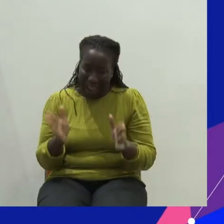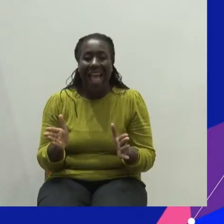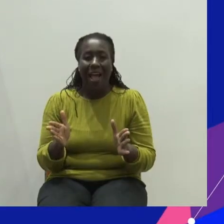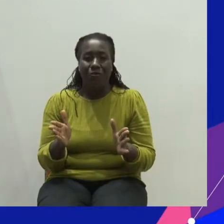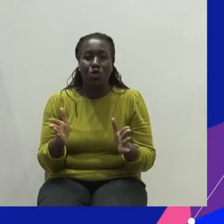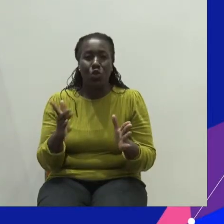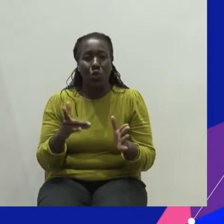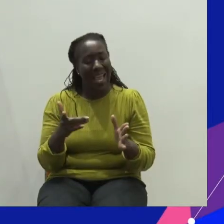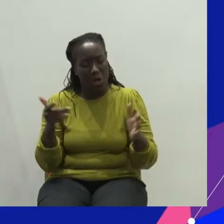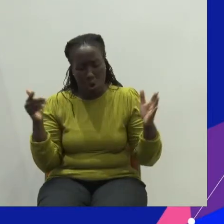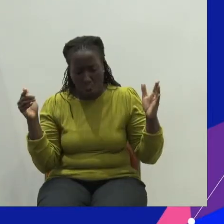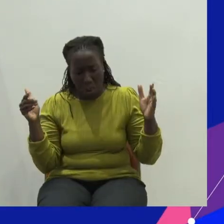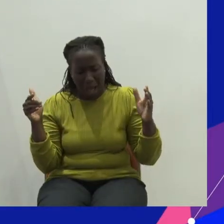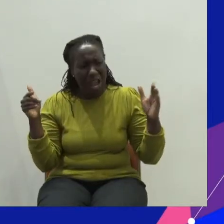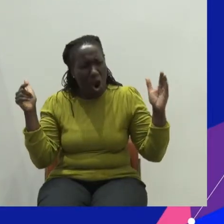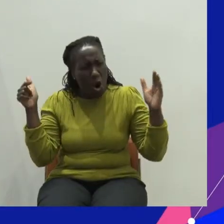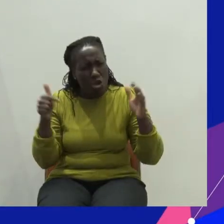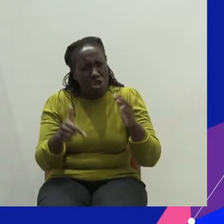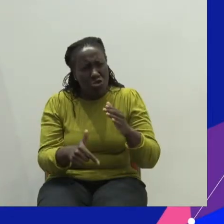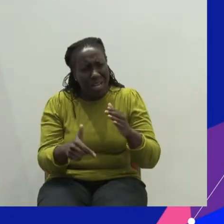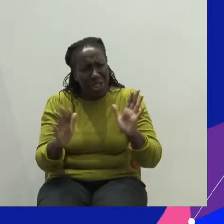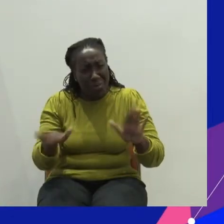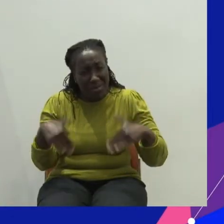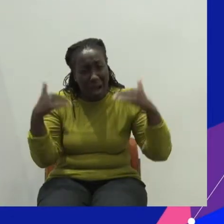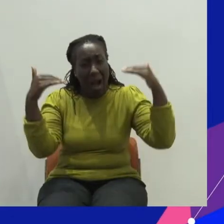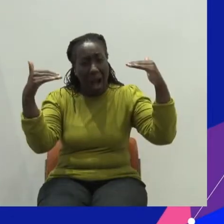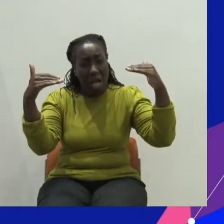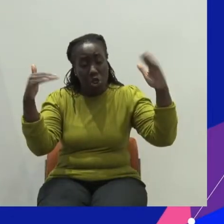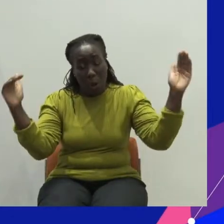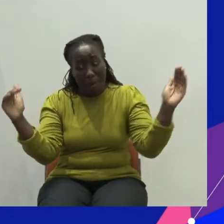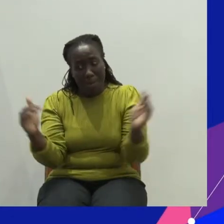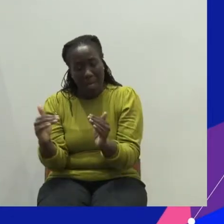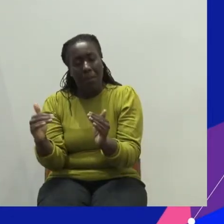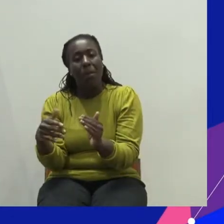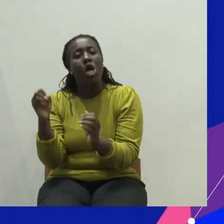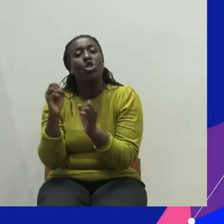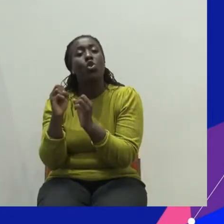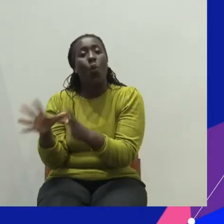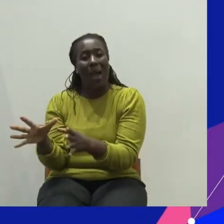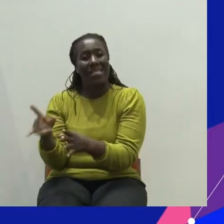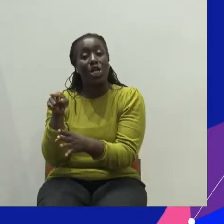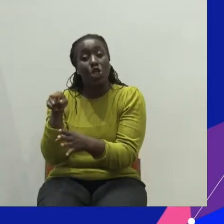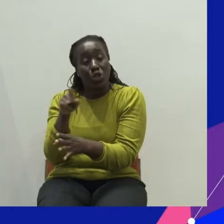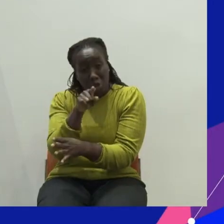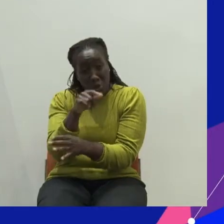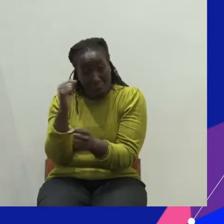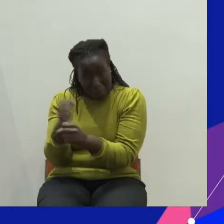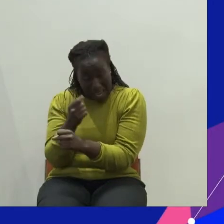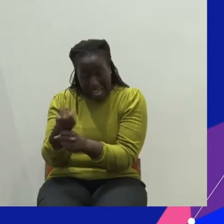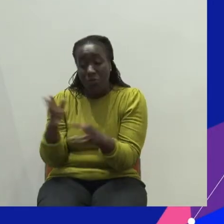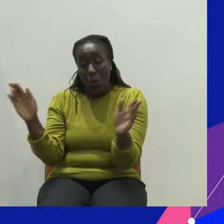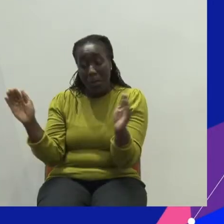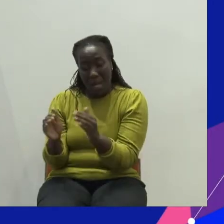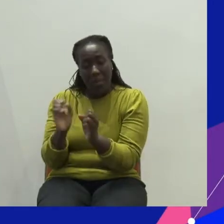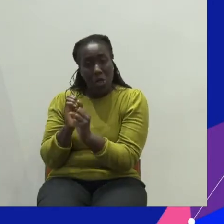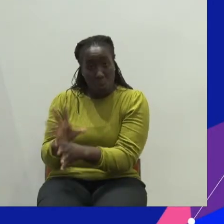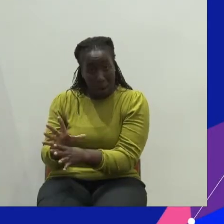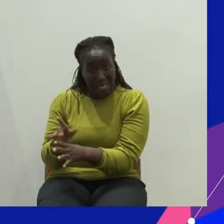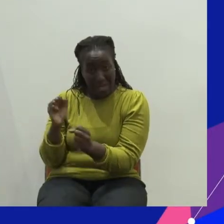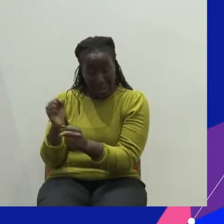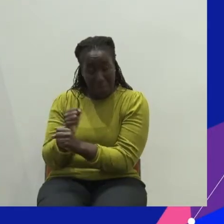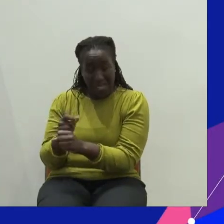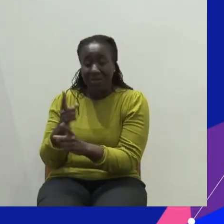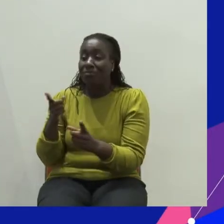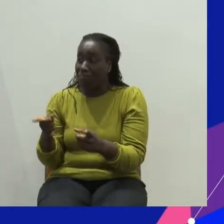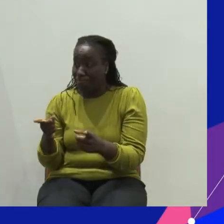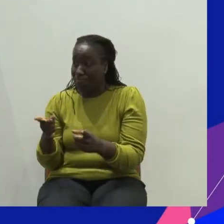your concentrations up high enough that you can minimize the waste that you produced, right? So if you're minimizing the waste that you produce, then that's one